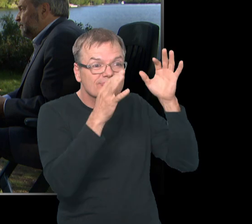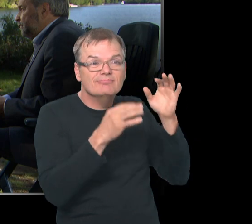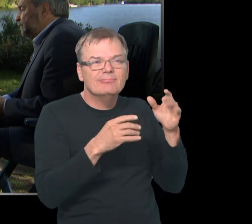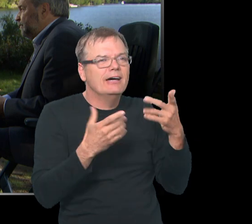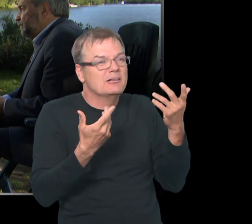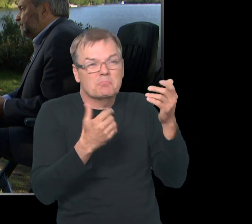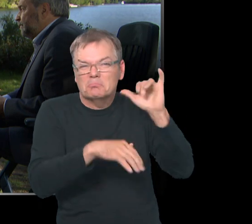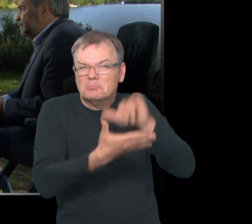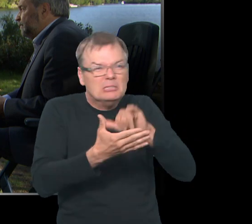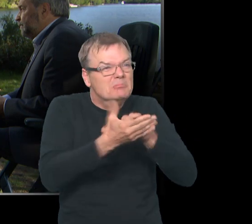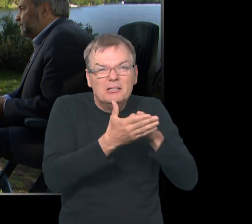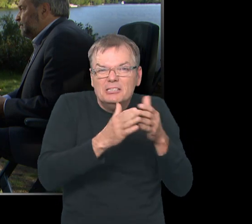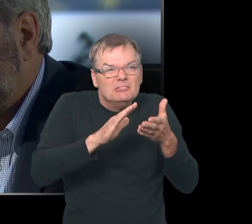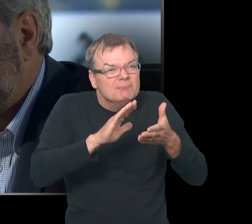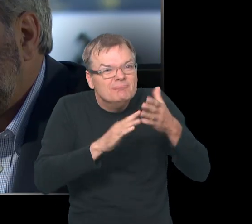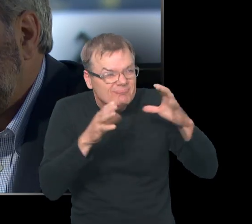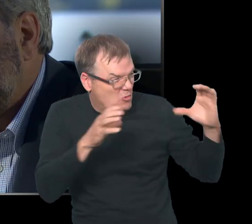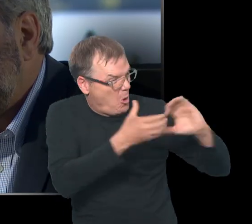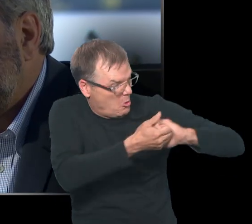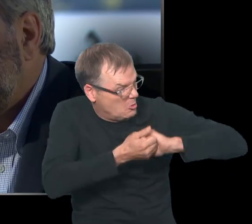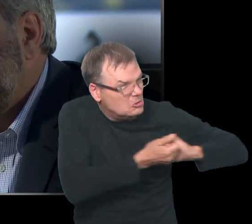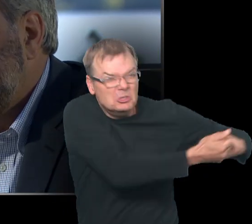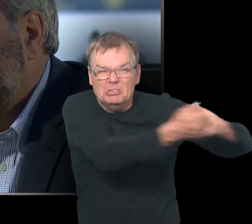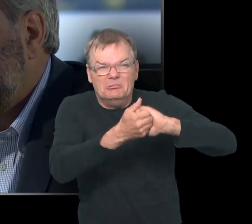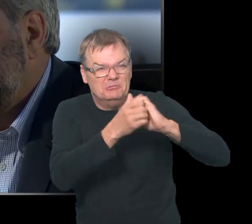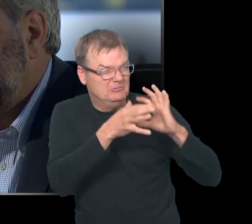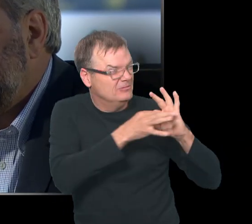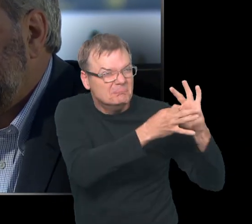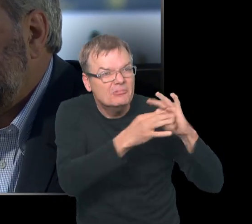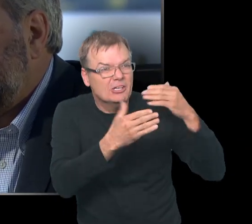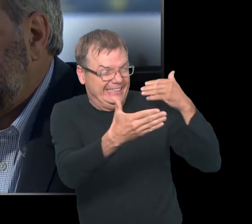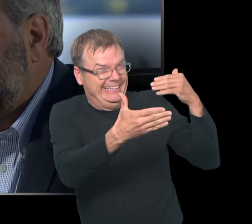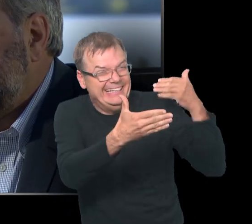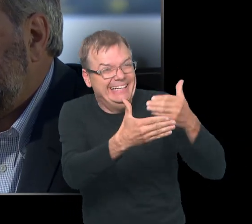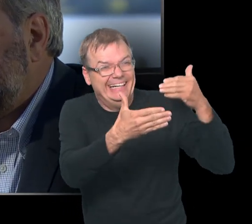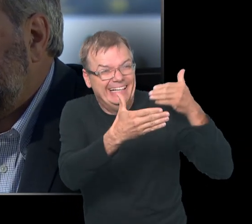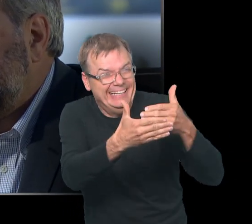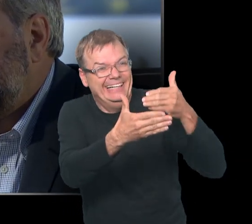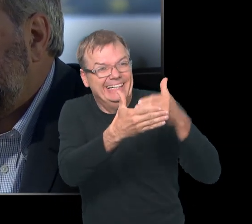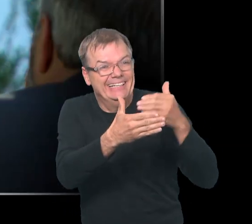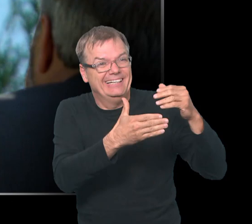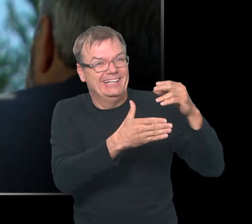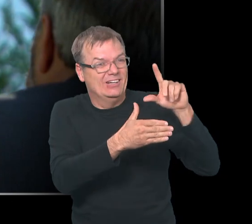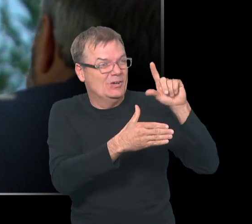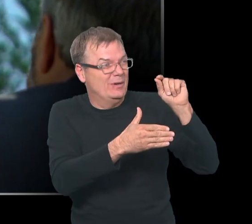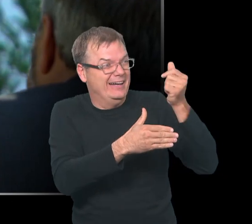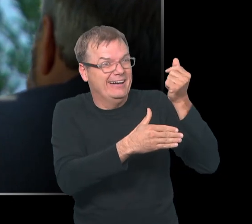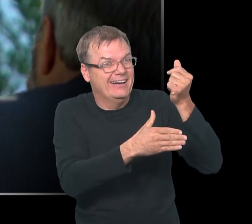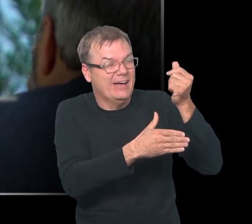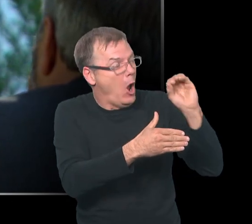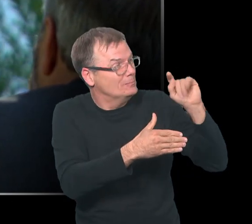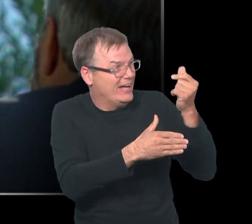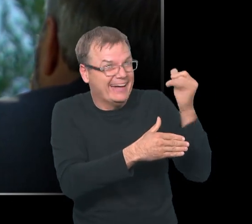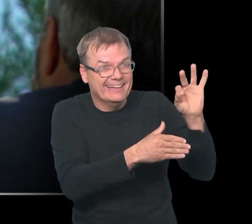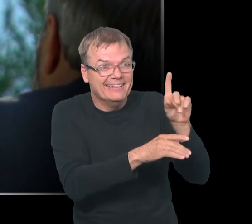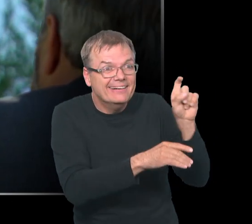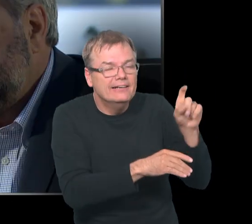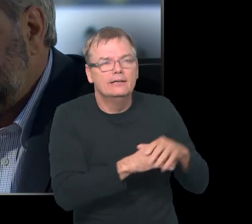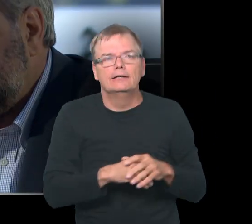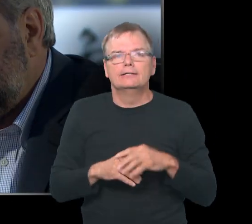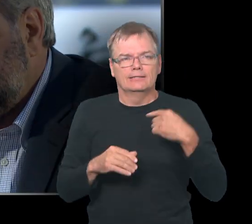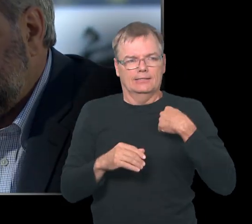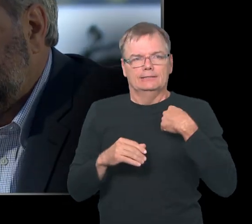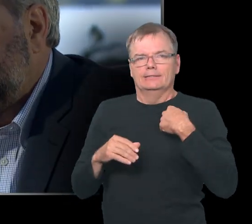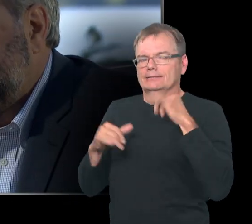it's unopenable between now and the 19th, or in the days immediately following the 19th, depending on what the situation is? What